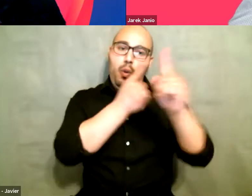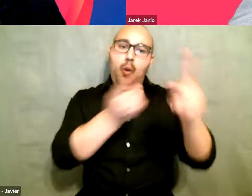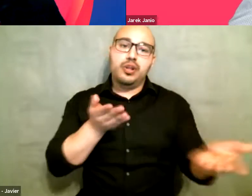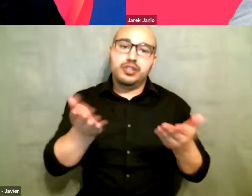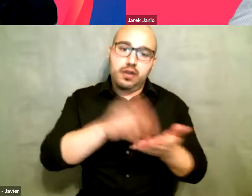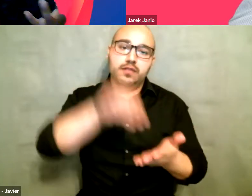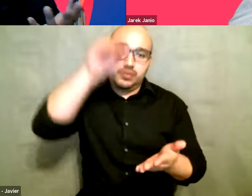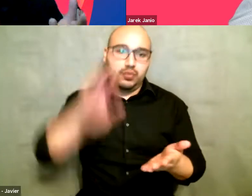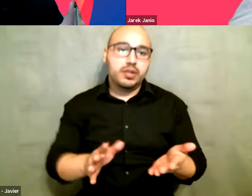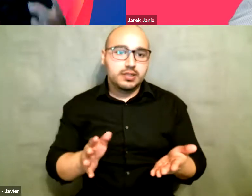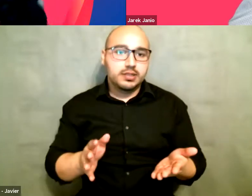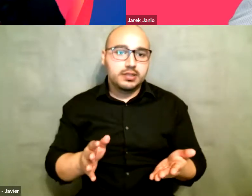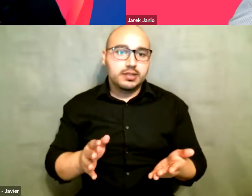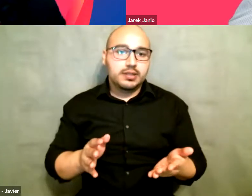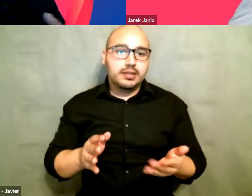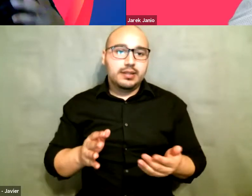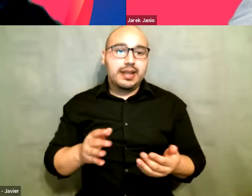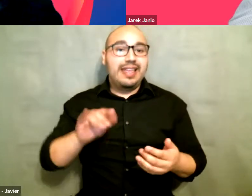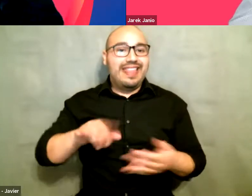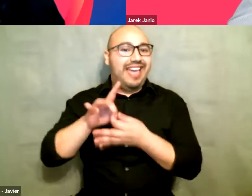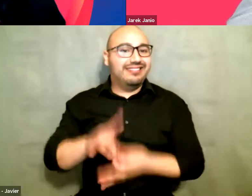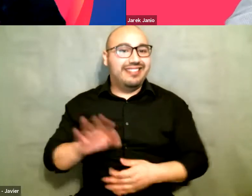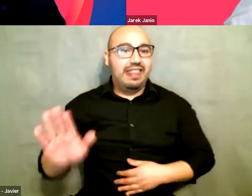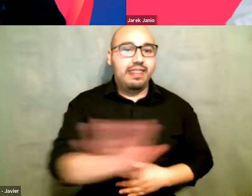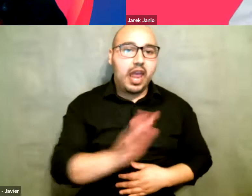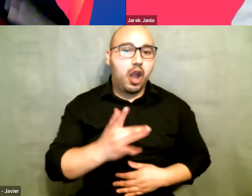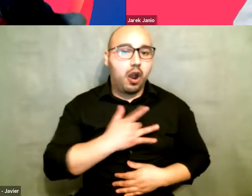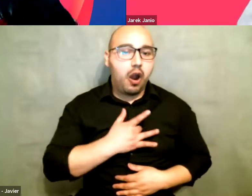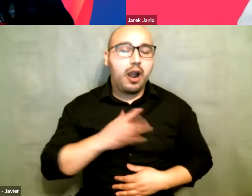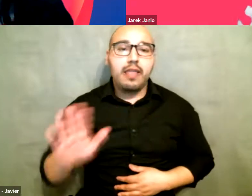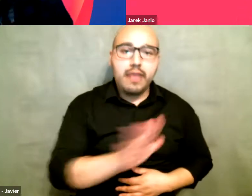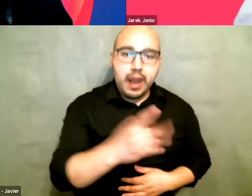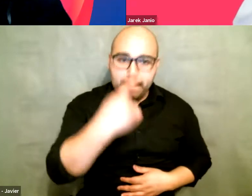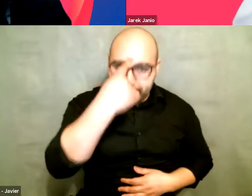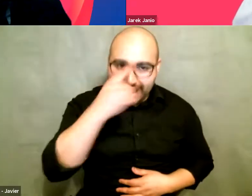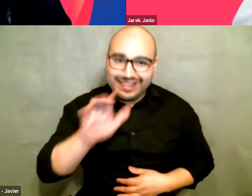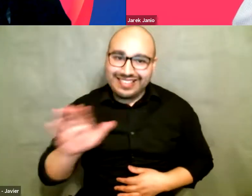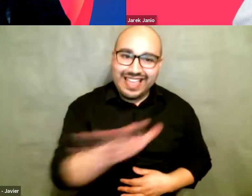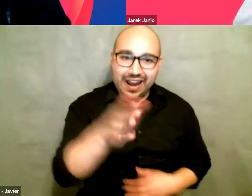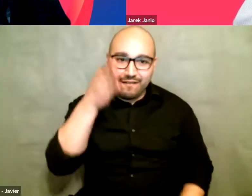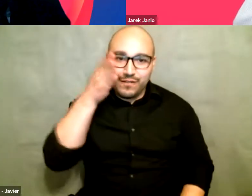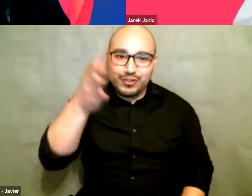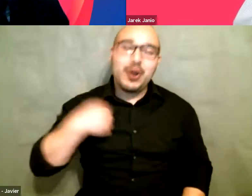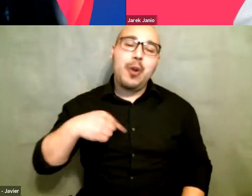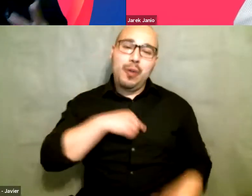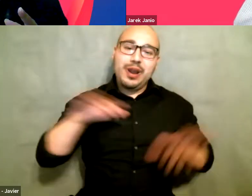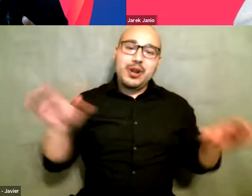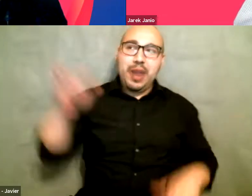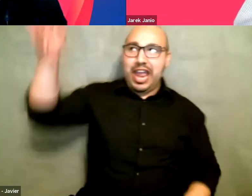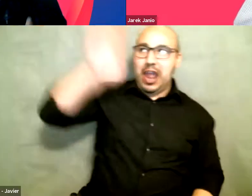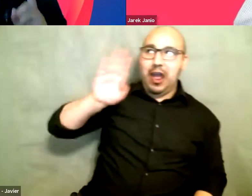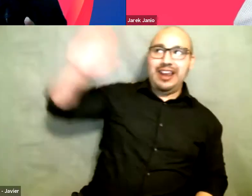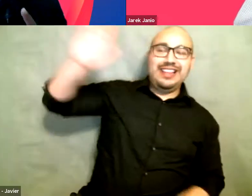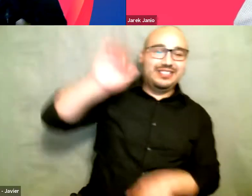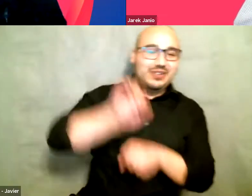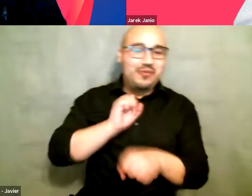and that is about their heart, their mind, their future. We are doing God's work as far as I'm concerned. We certainly don't get